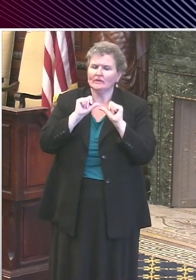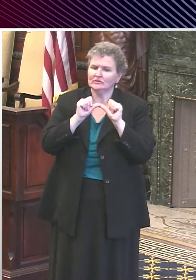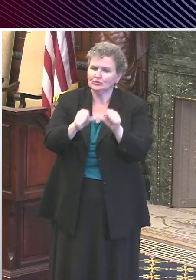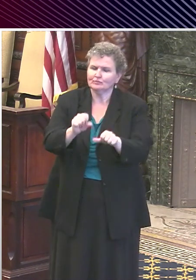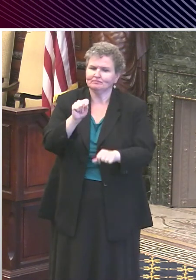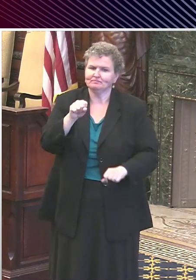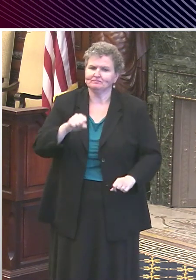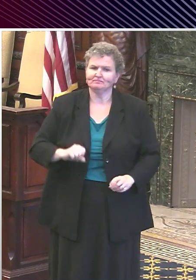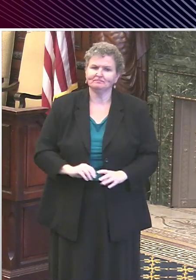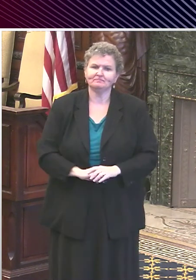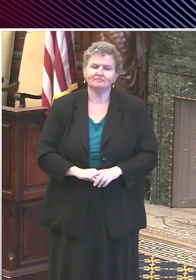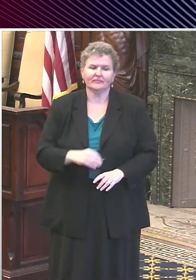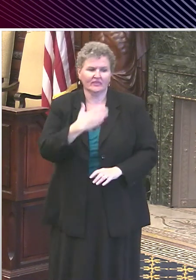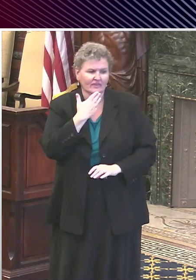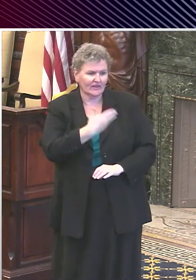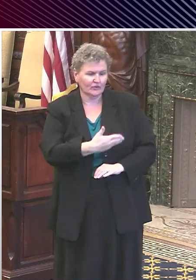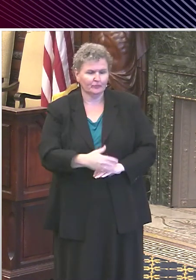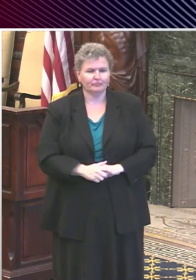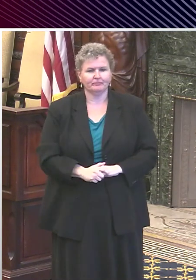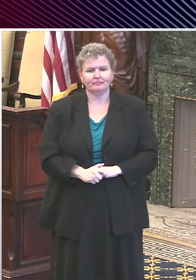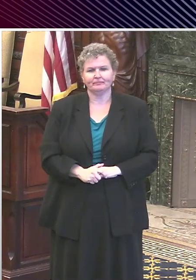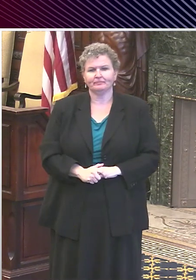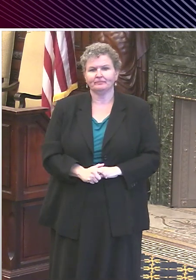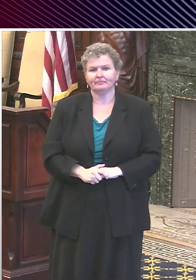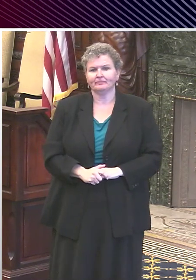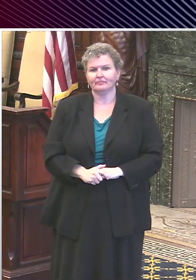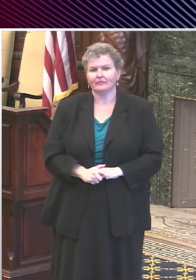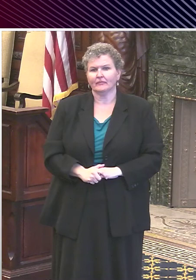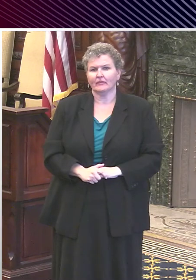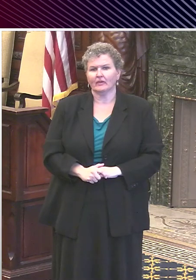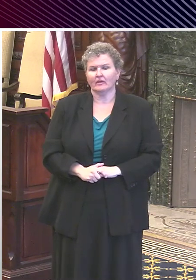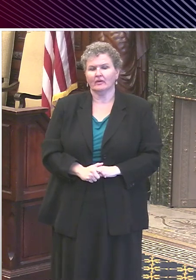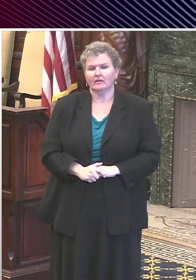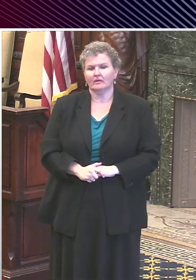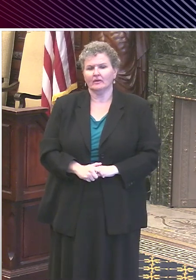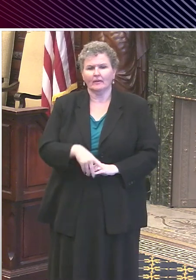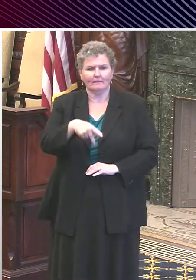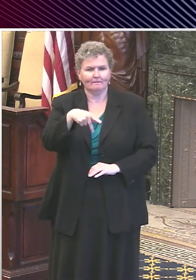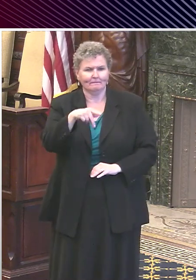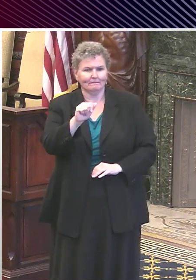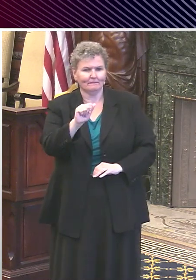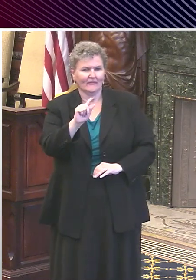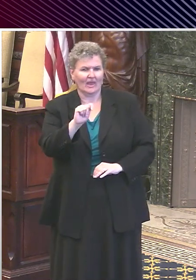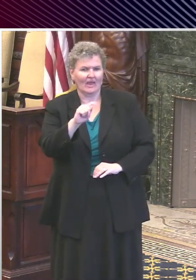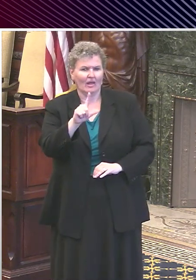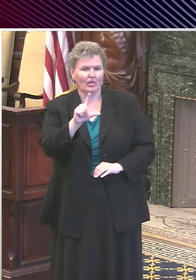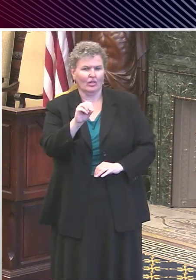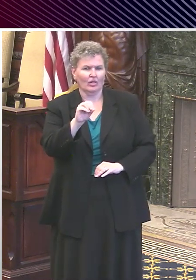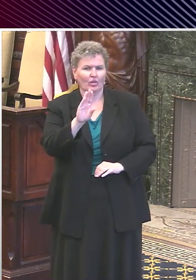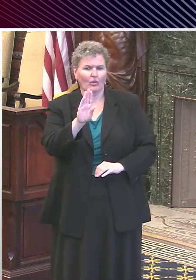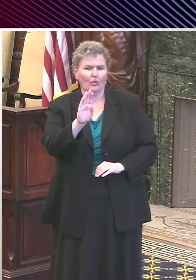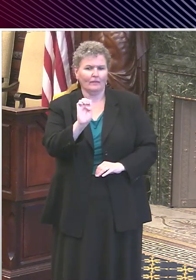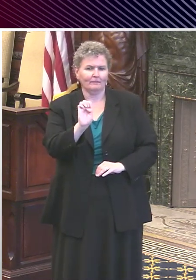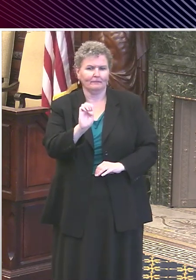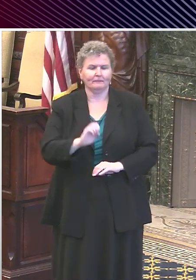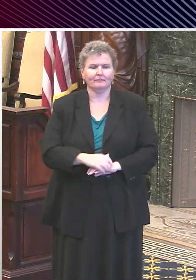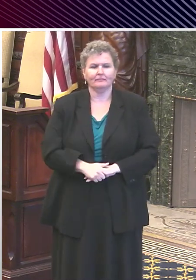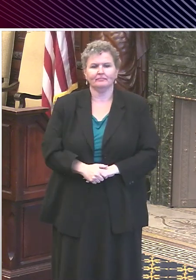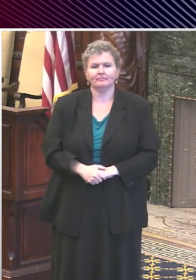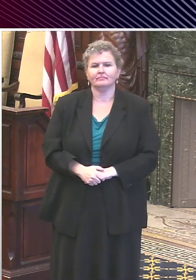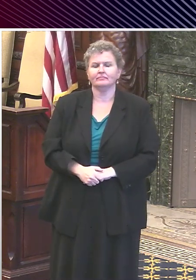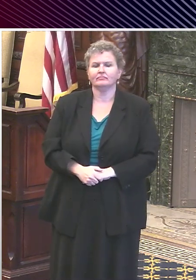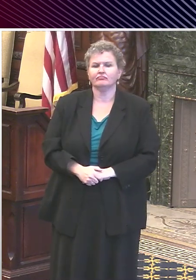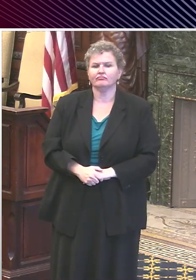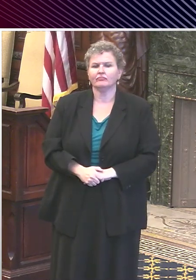you. Thank you, Martin. Let's go now to Pat Loeb of KYW. Thank you. I was